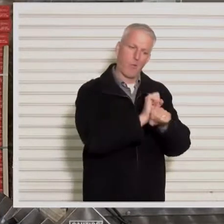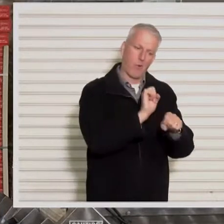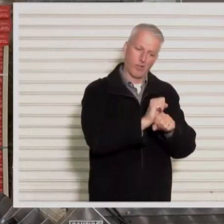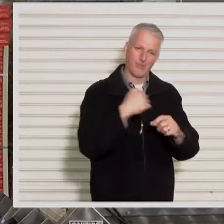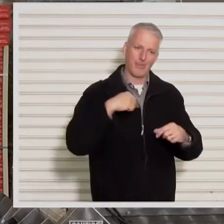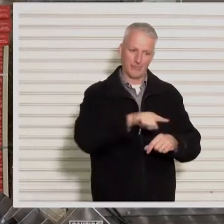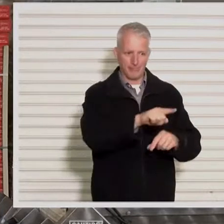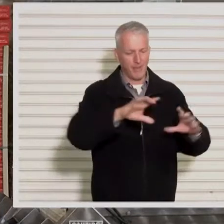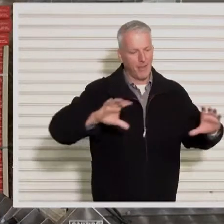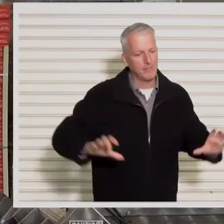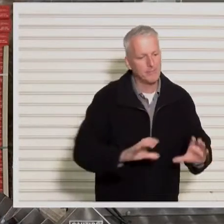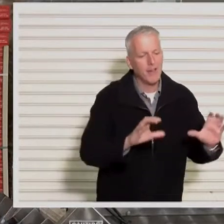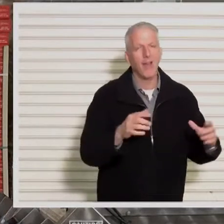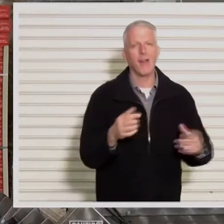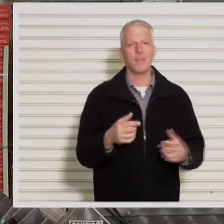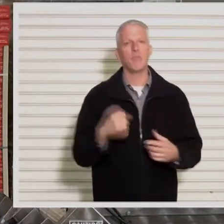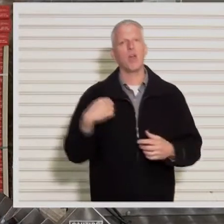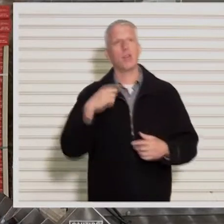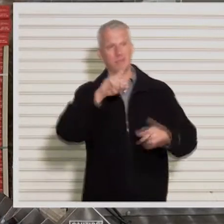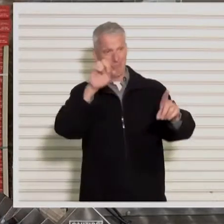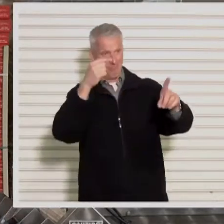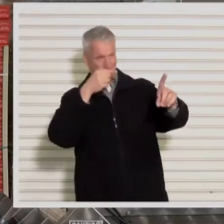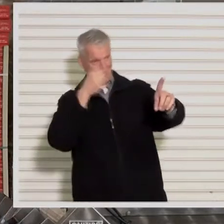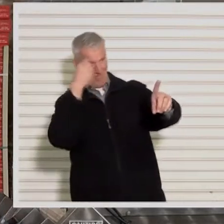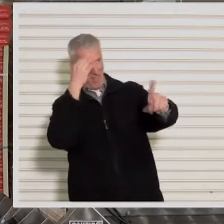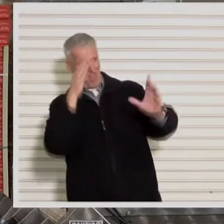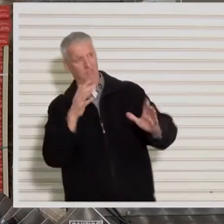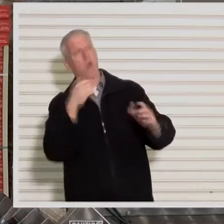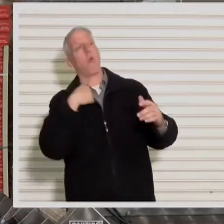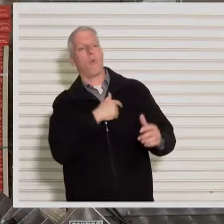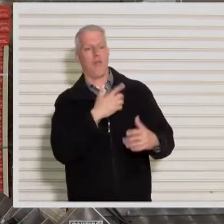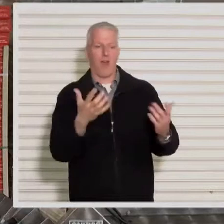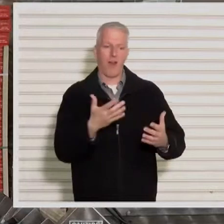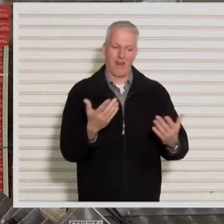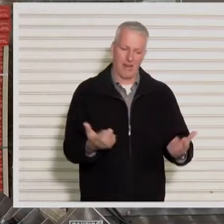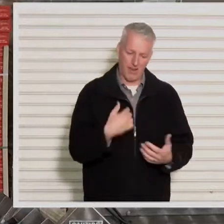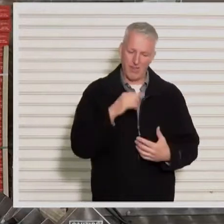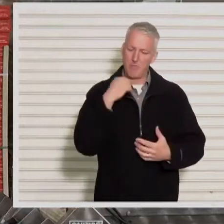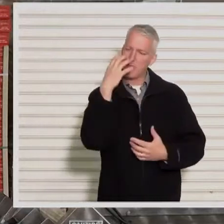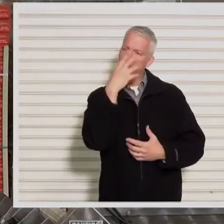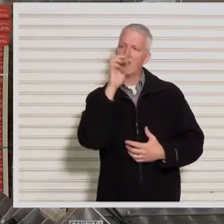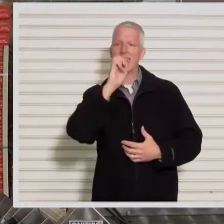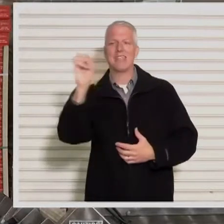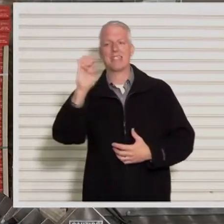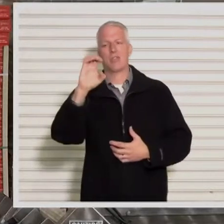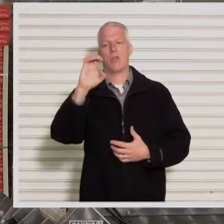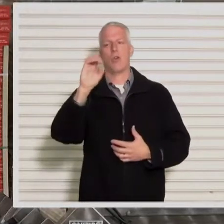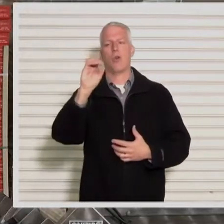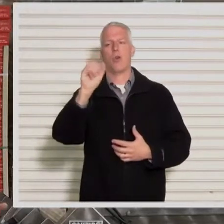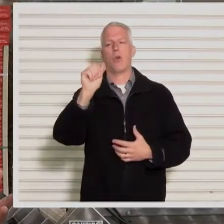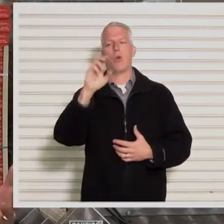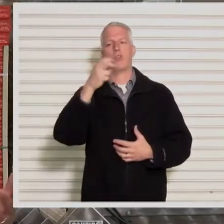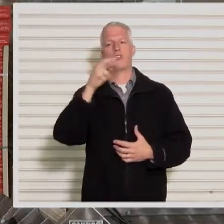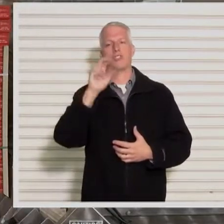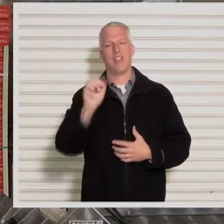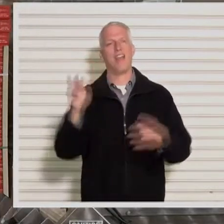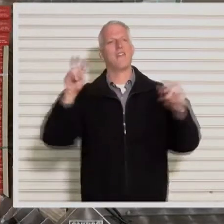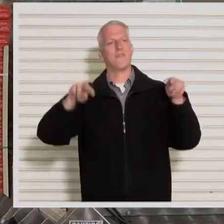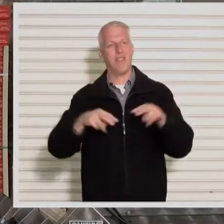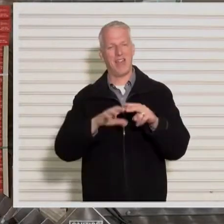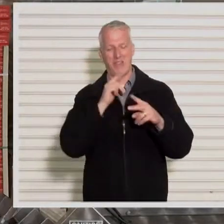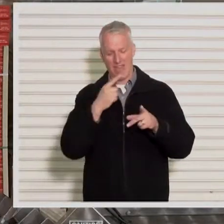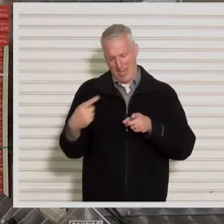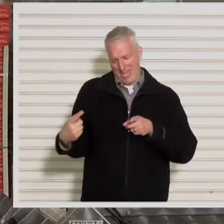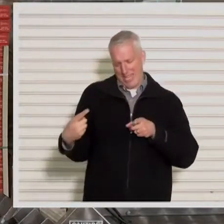this effort. Mr. Governor, we are here in the beautiful eastern Coachella Valley, and it is a community that